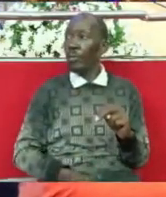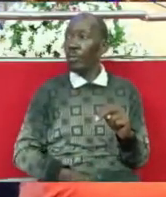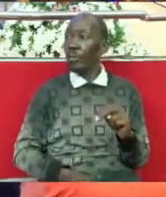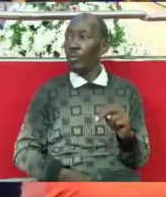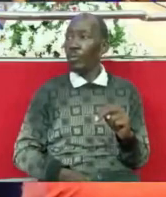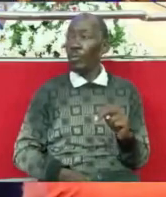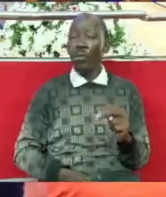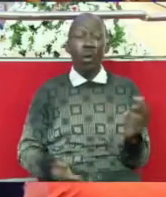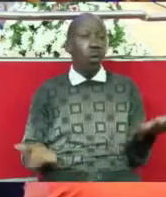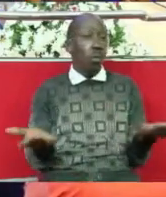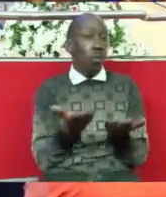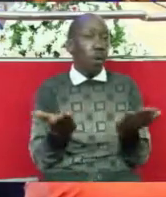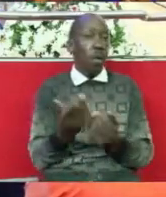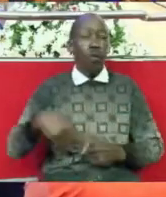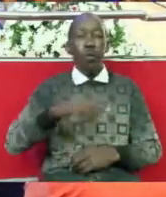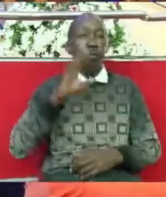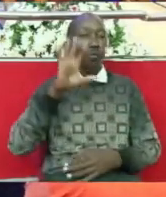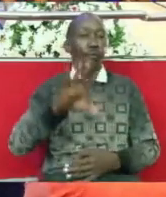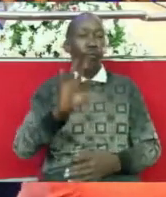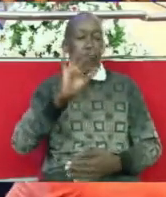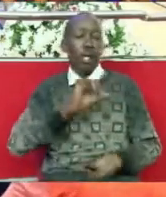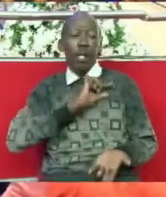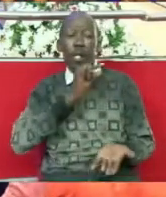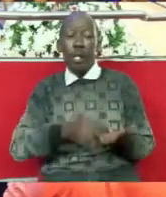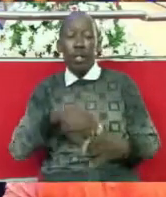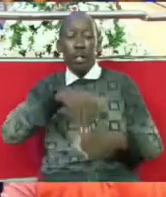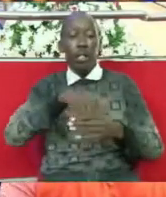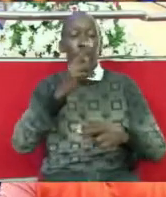where we will find grace in time of need.